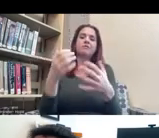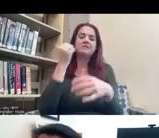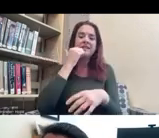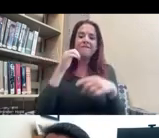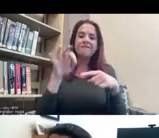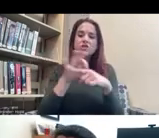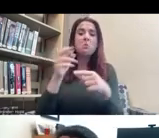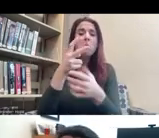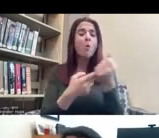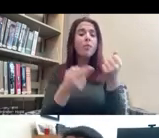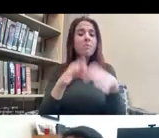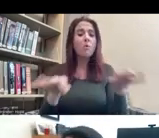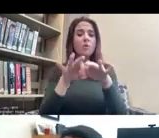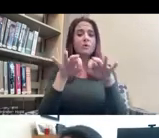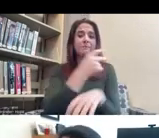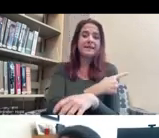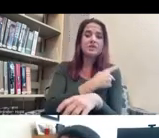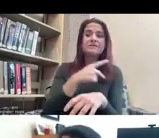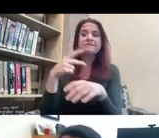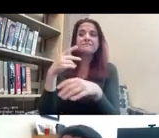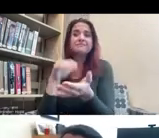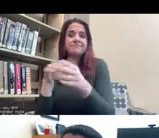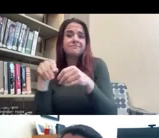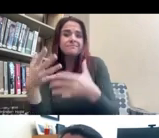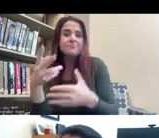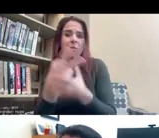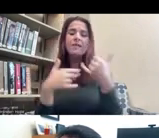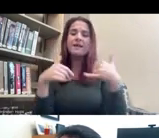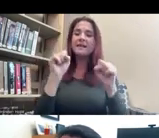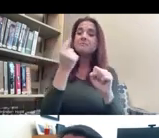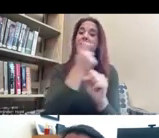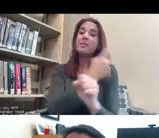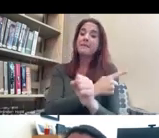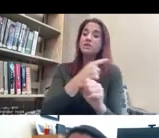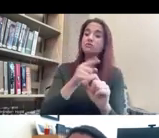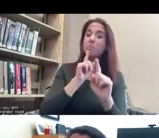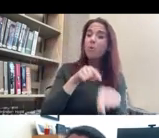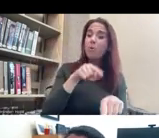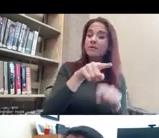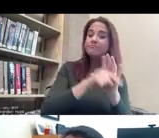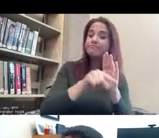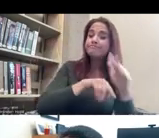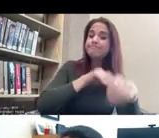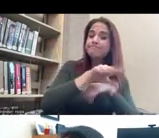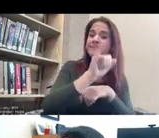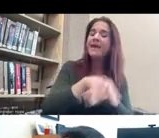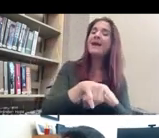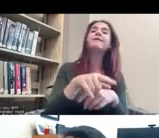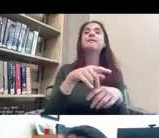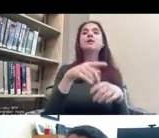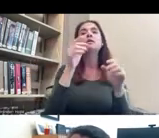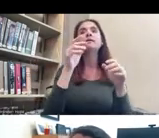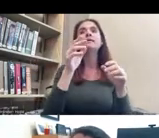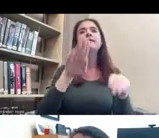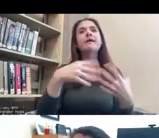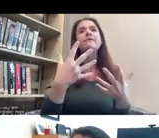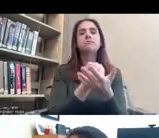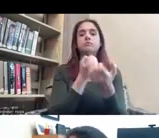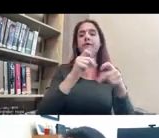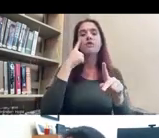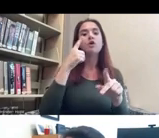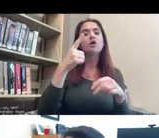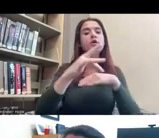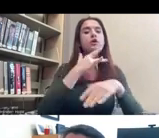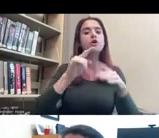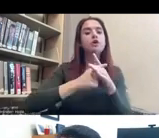important. But that symptomatic toxicity from the patient reporting allowed early identification and a more